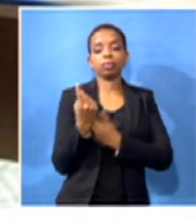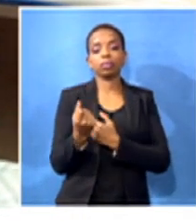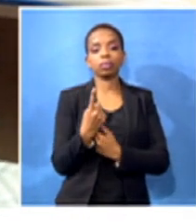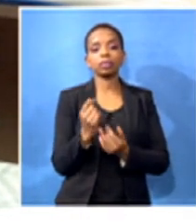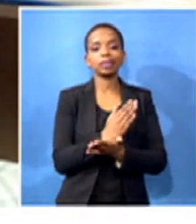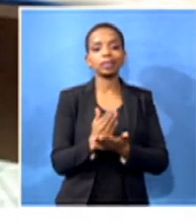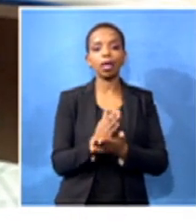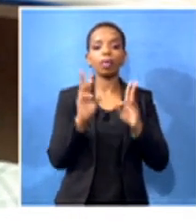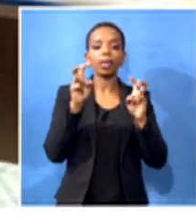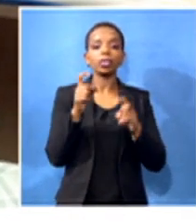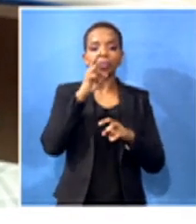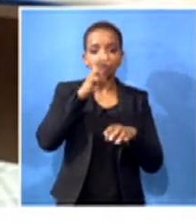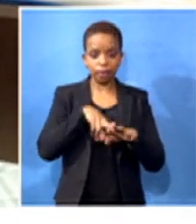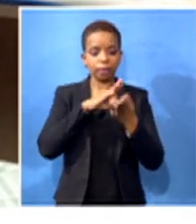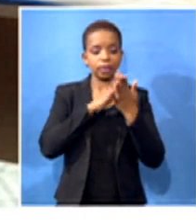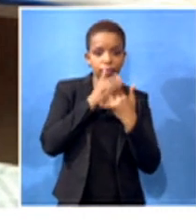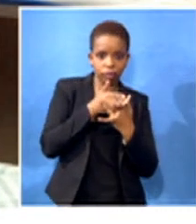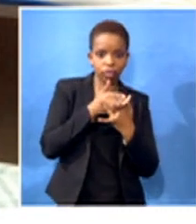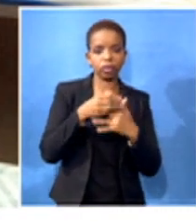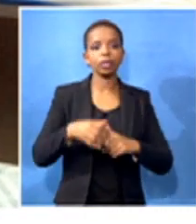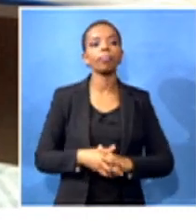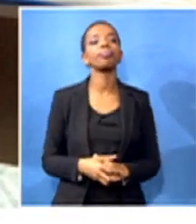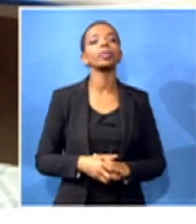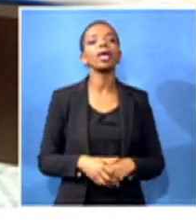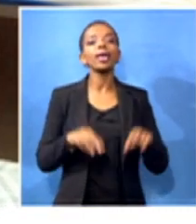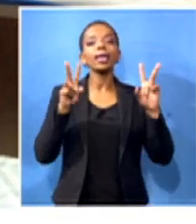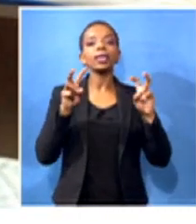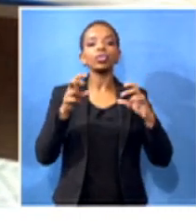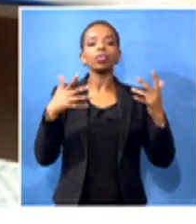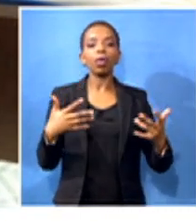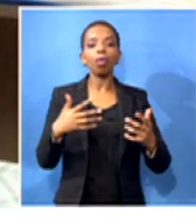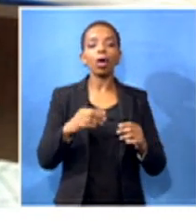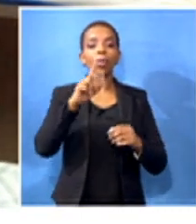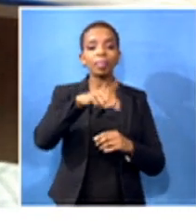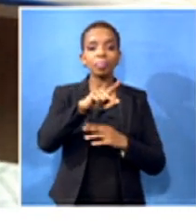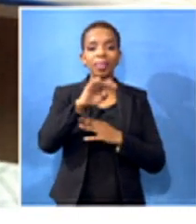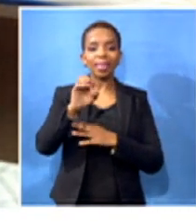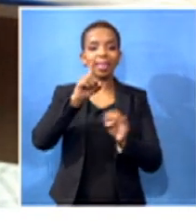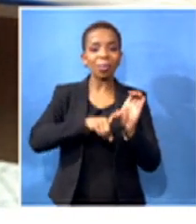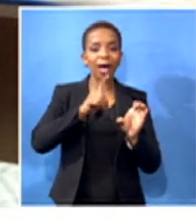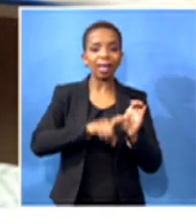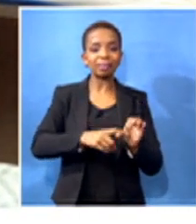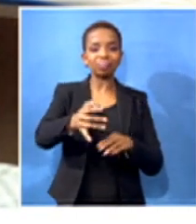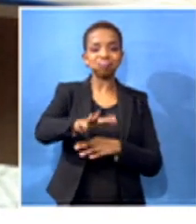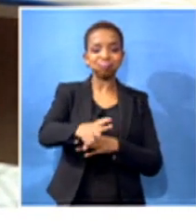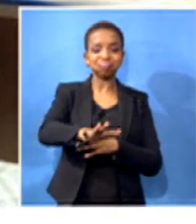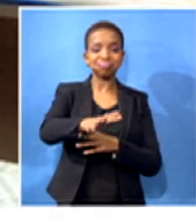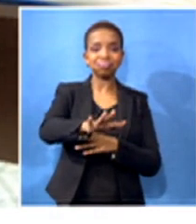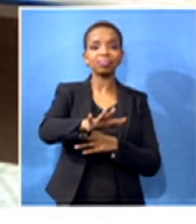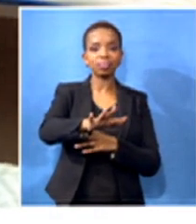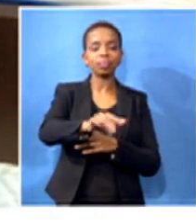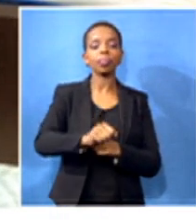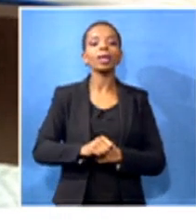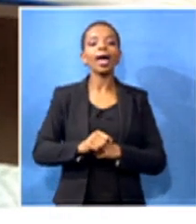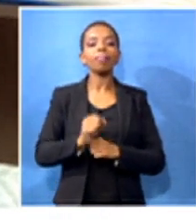as the allegations of the PPE that is substandard, the process is that Department of Health,